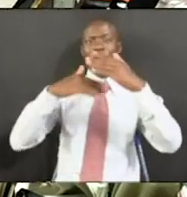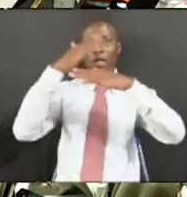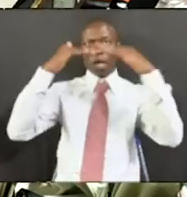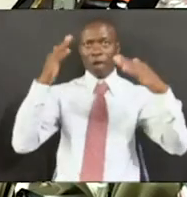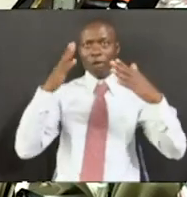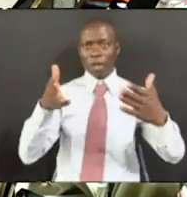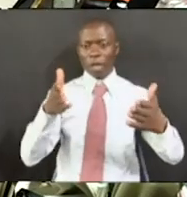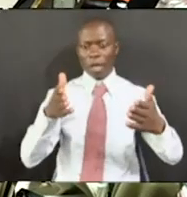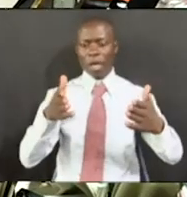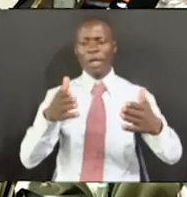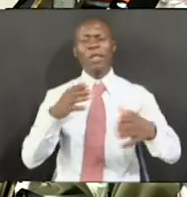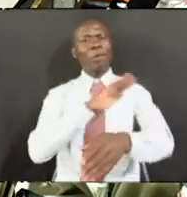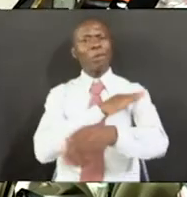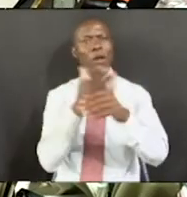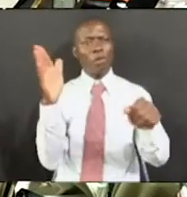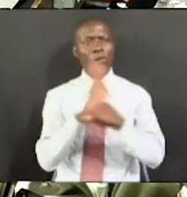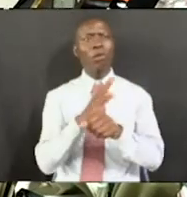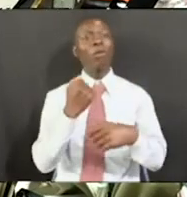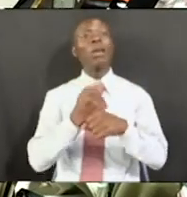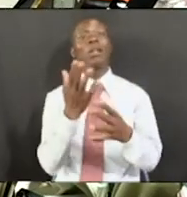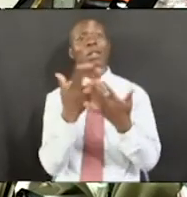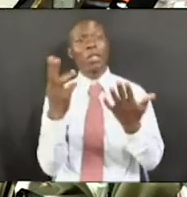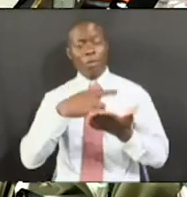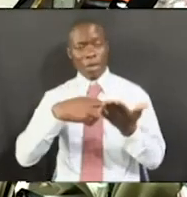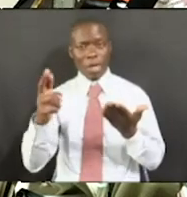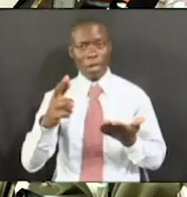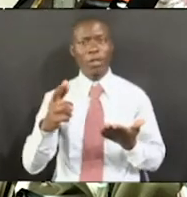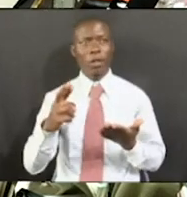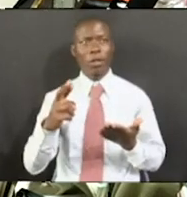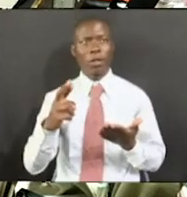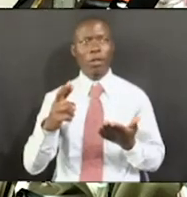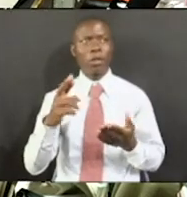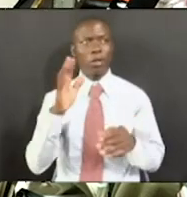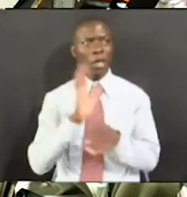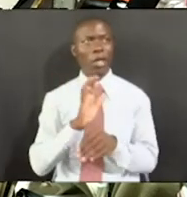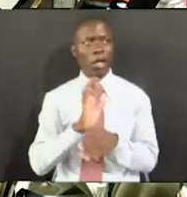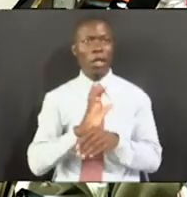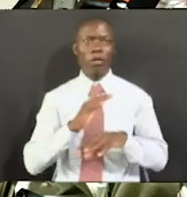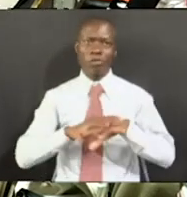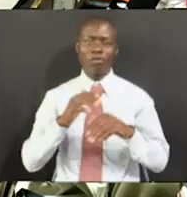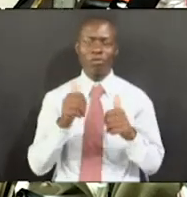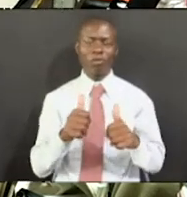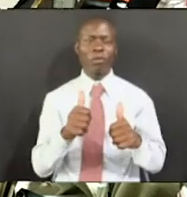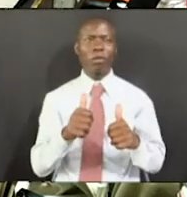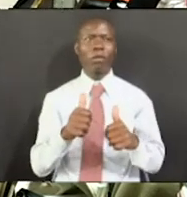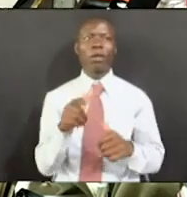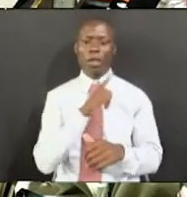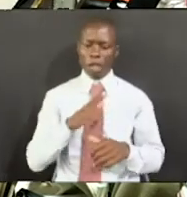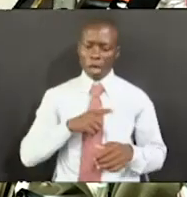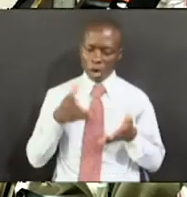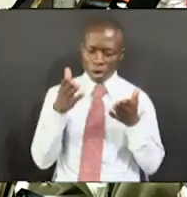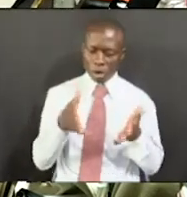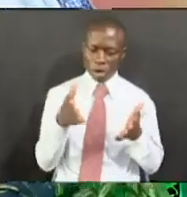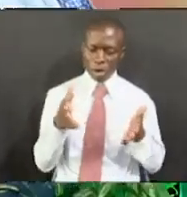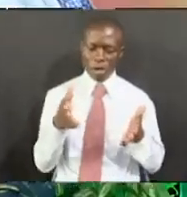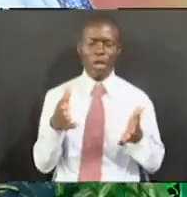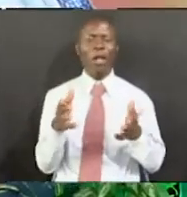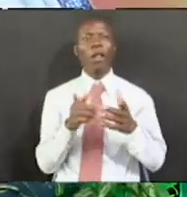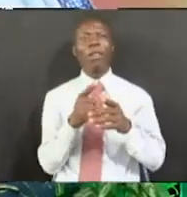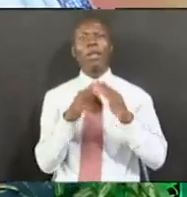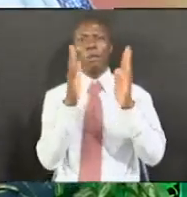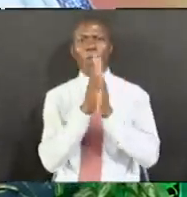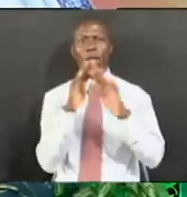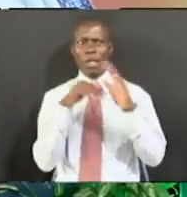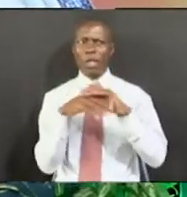to make wrong things right. Good church now. This God is powerful that when you cry to him, even in